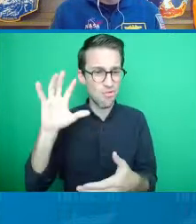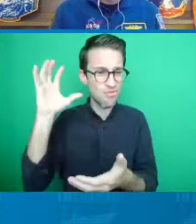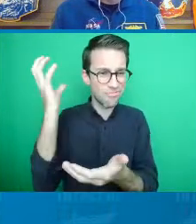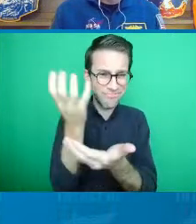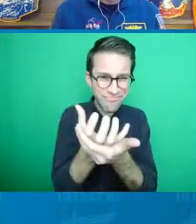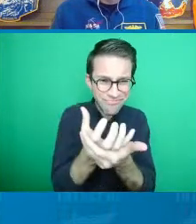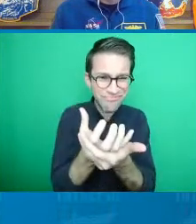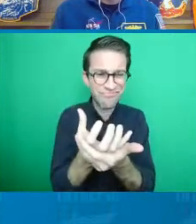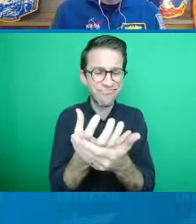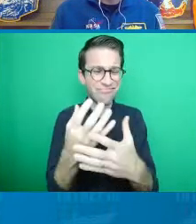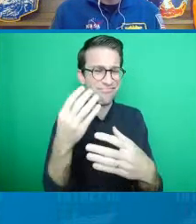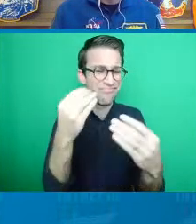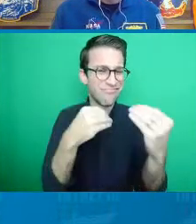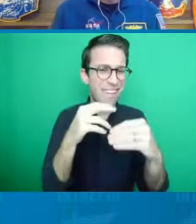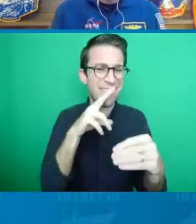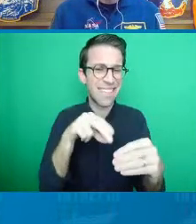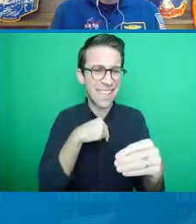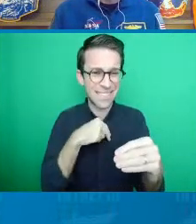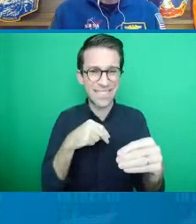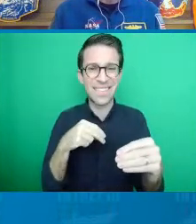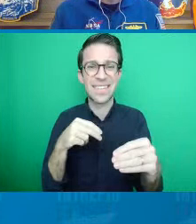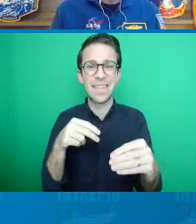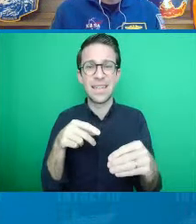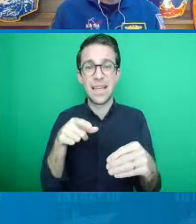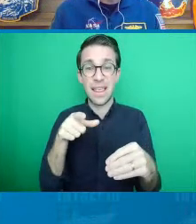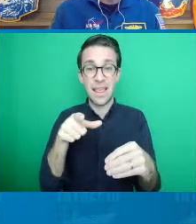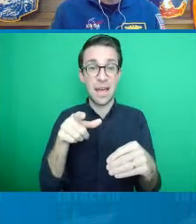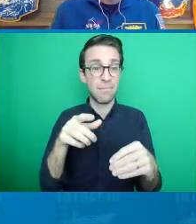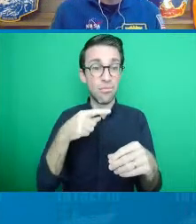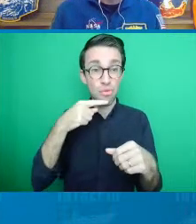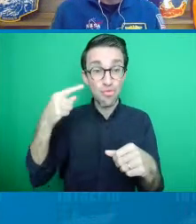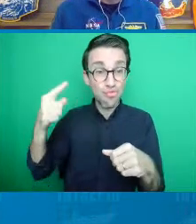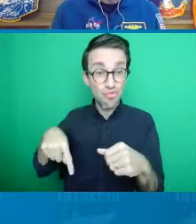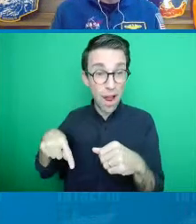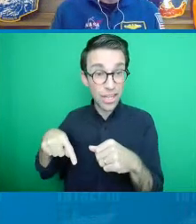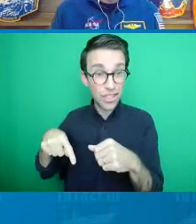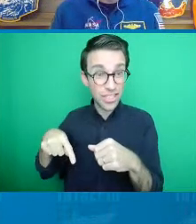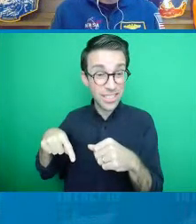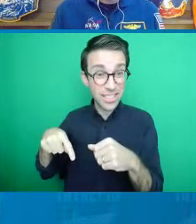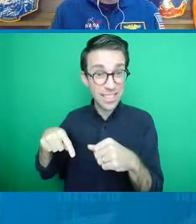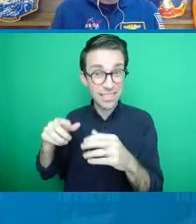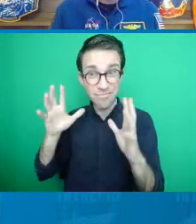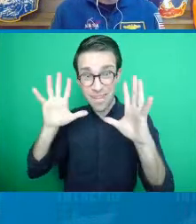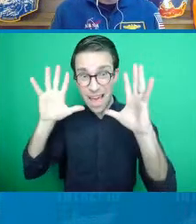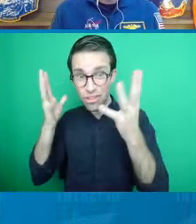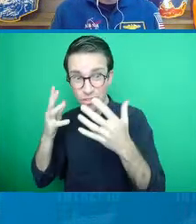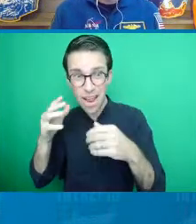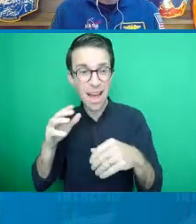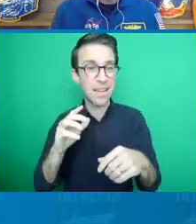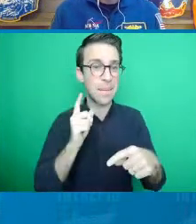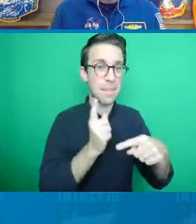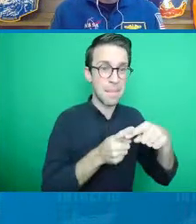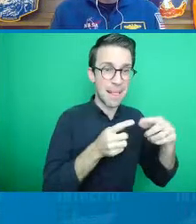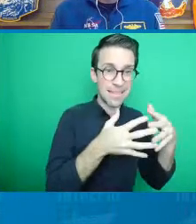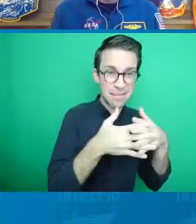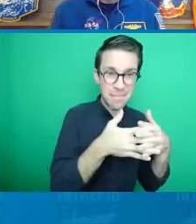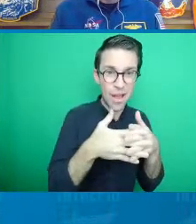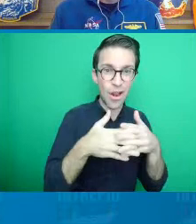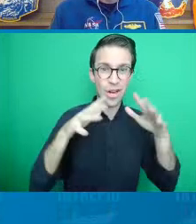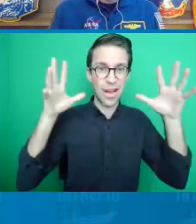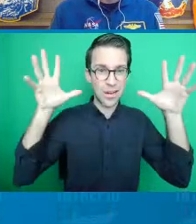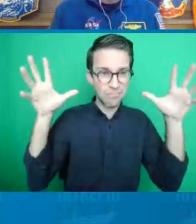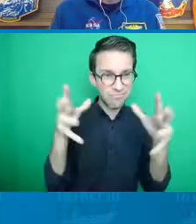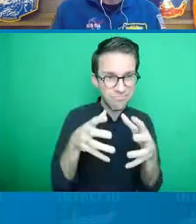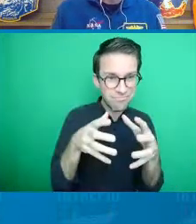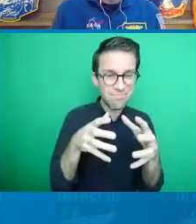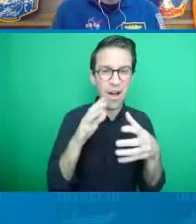board the space shuttle, our Russian crewmates, the space station crew, in addition to the shuttle crew, and that's